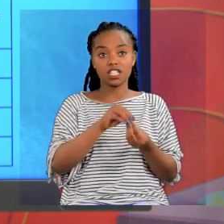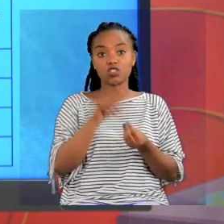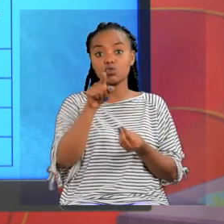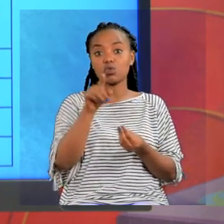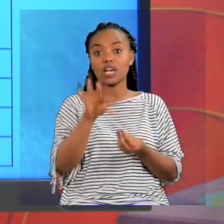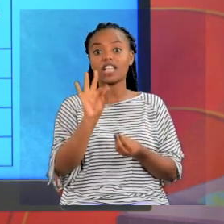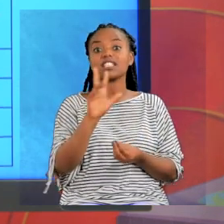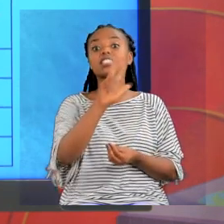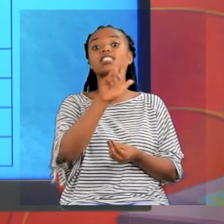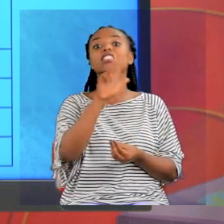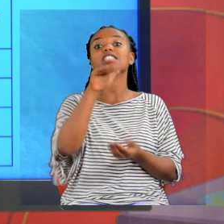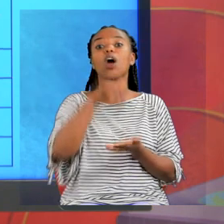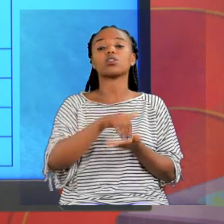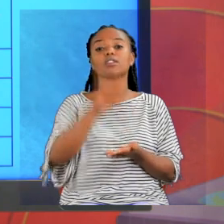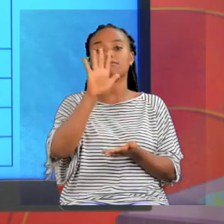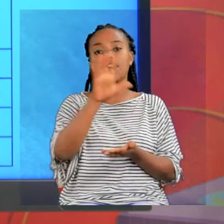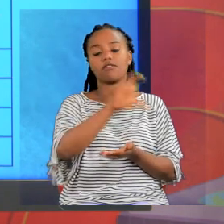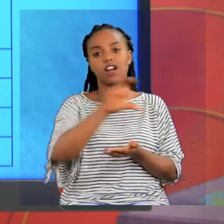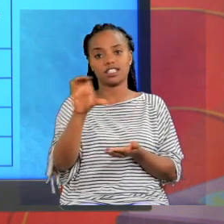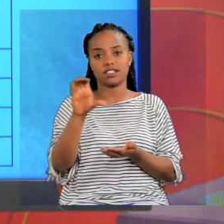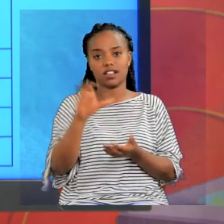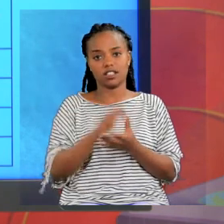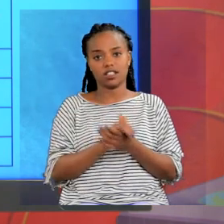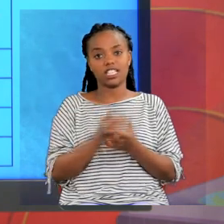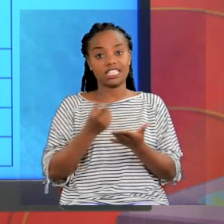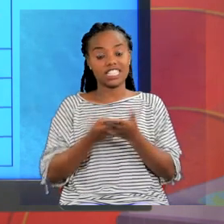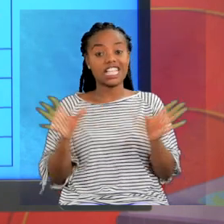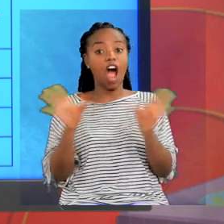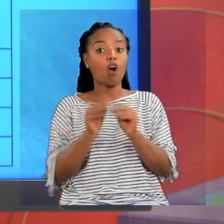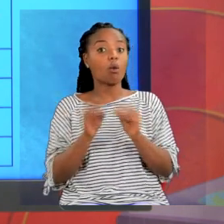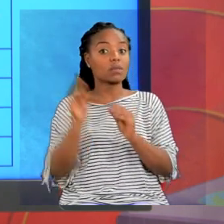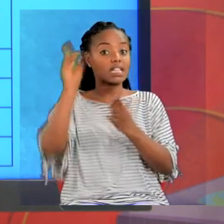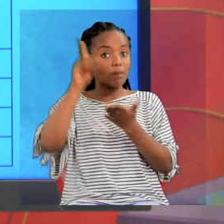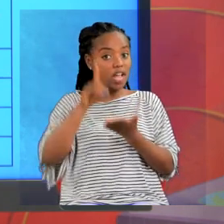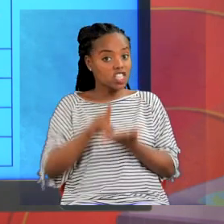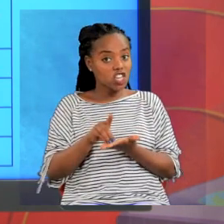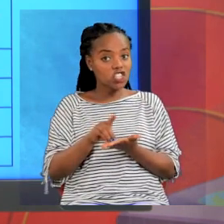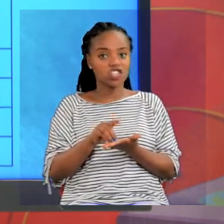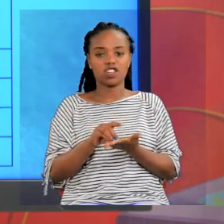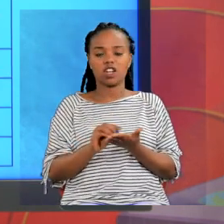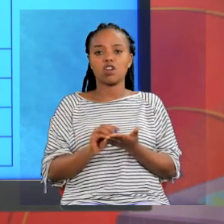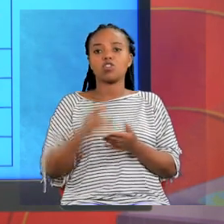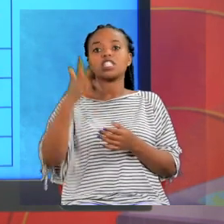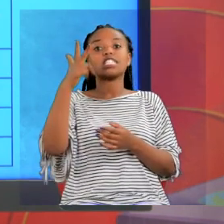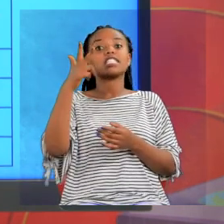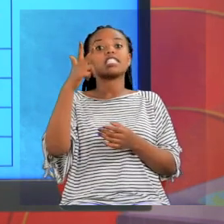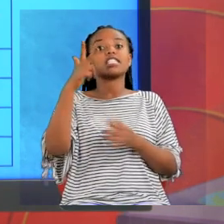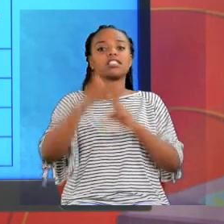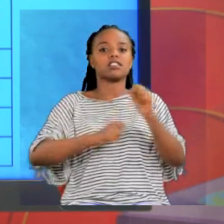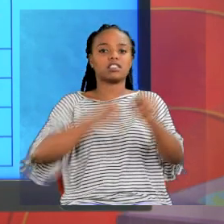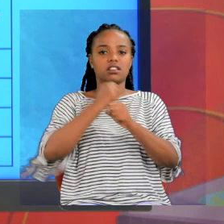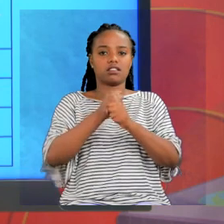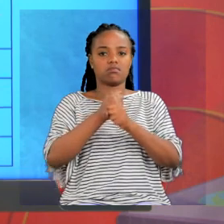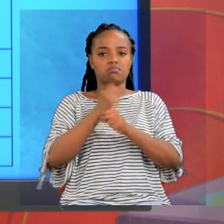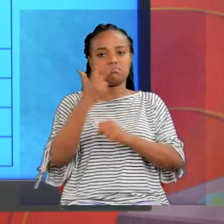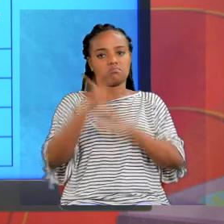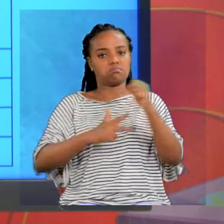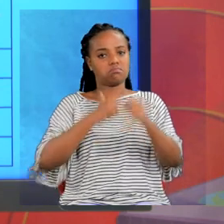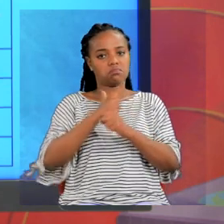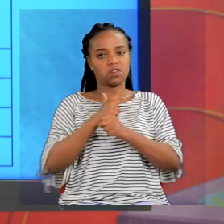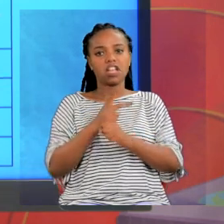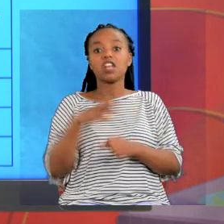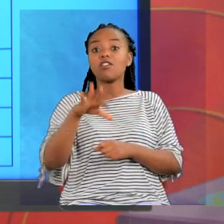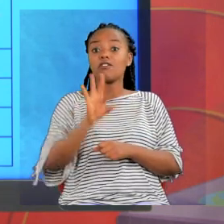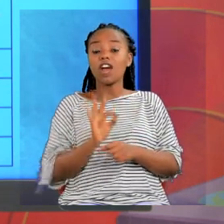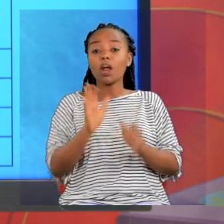get 3,500. This is the accumulated depreciation for the 3 years. So to find the